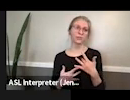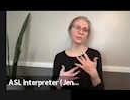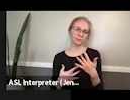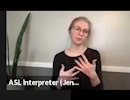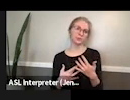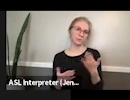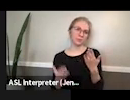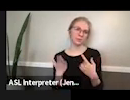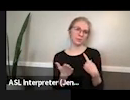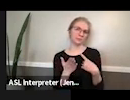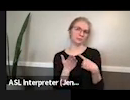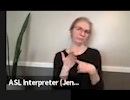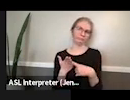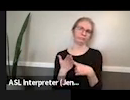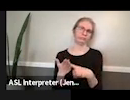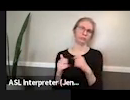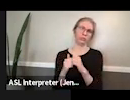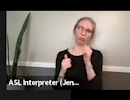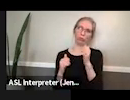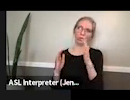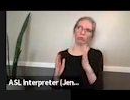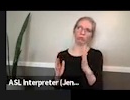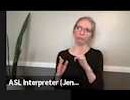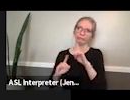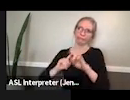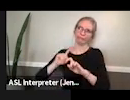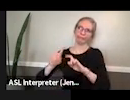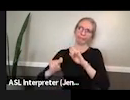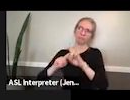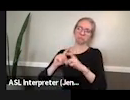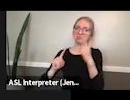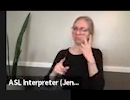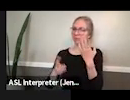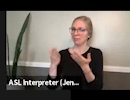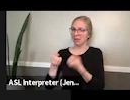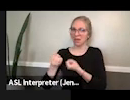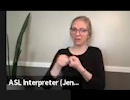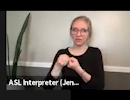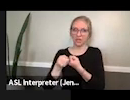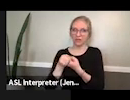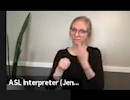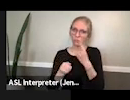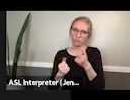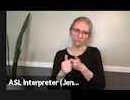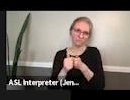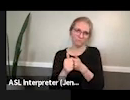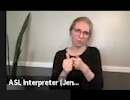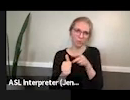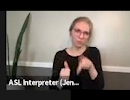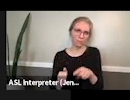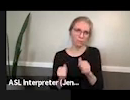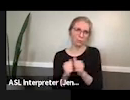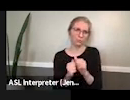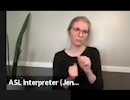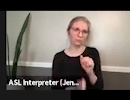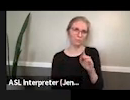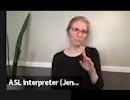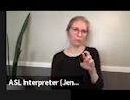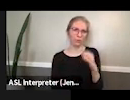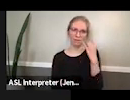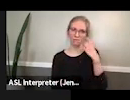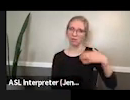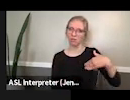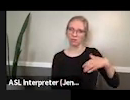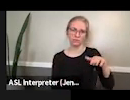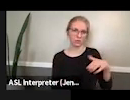to your audiologist and just ask questions and see if you want to advocate for follow-up with an ABR if that hasn't been done